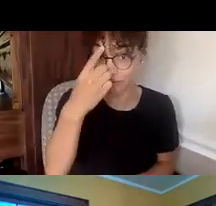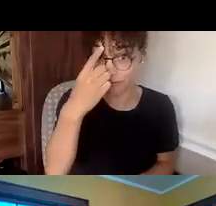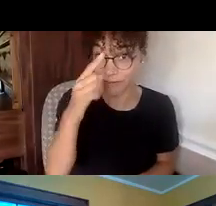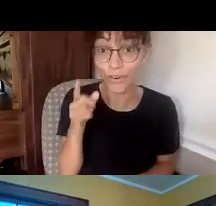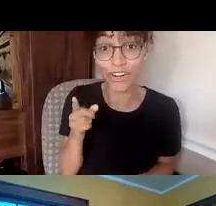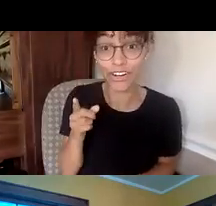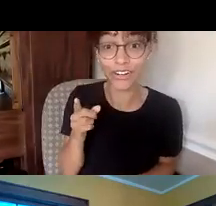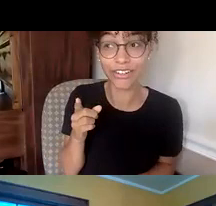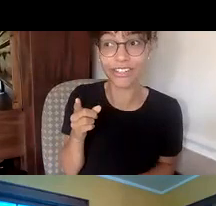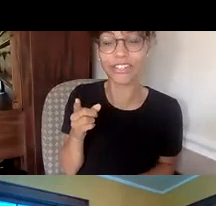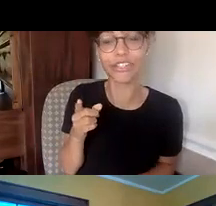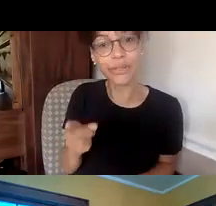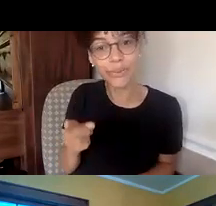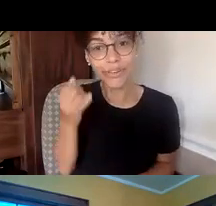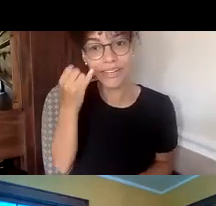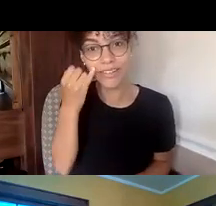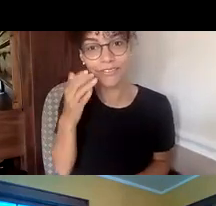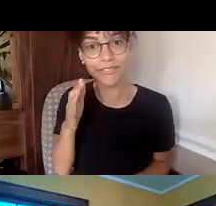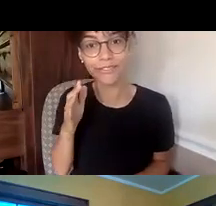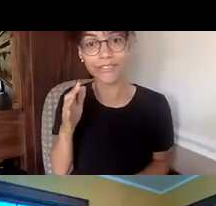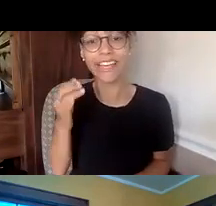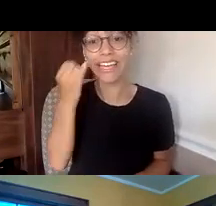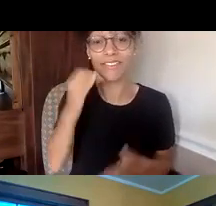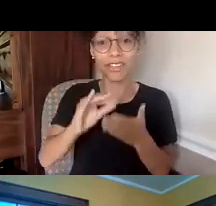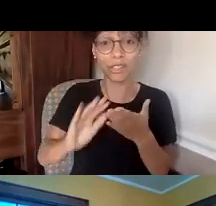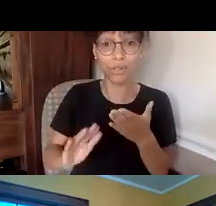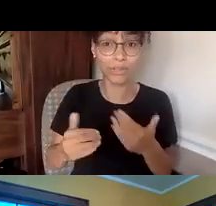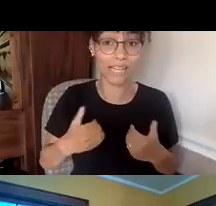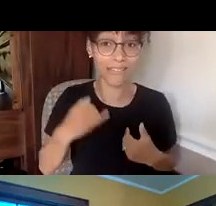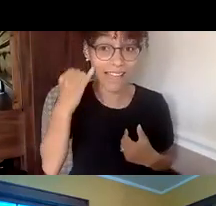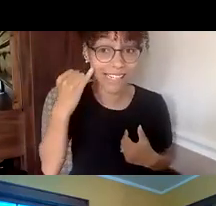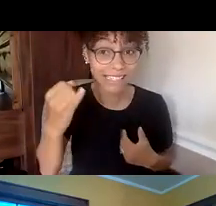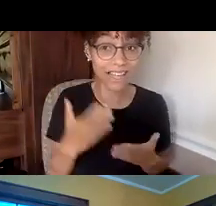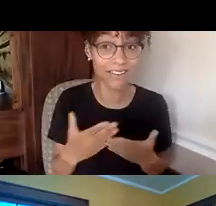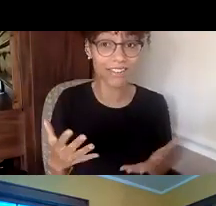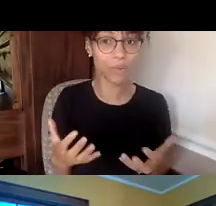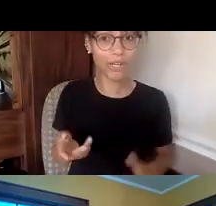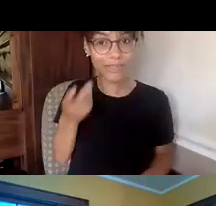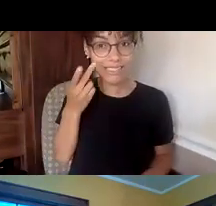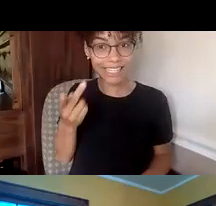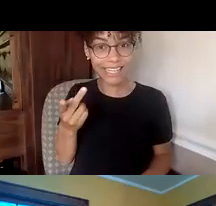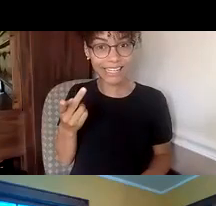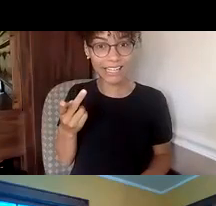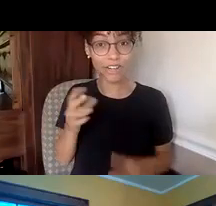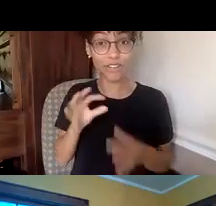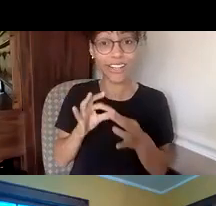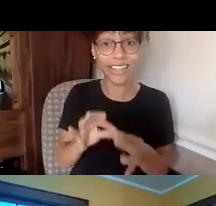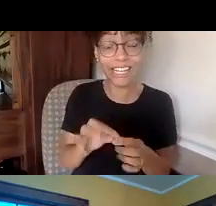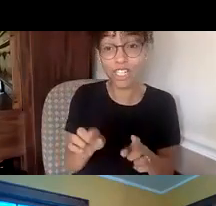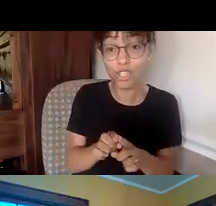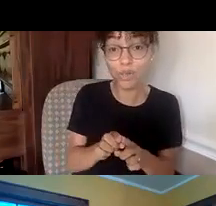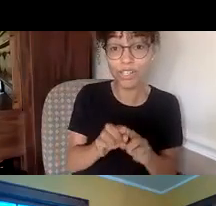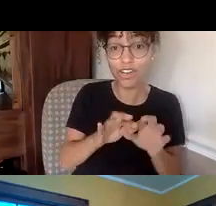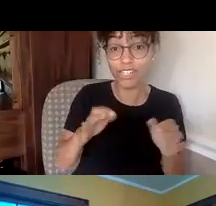with students, if those students have ideas on things they'd like to see around diversity education, direct them to